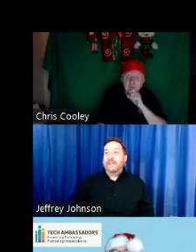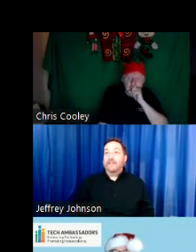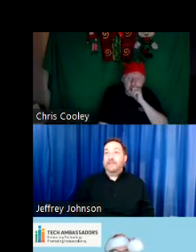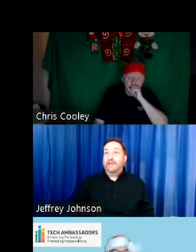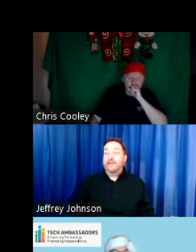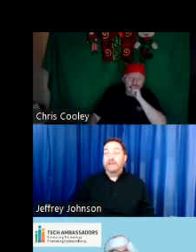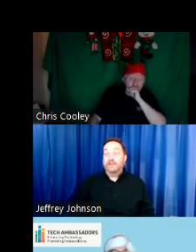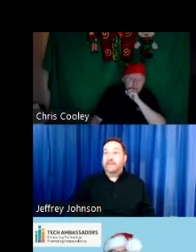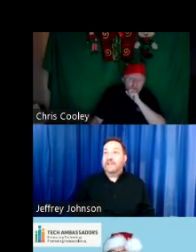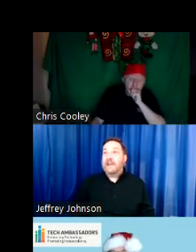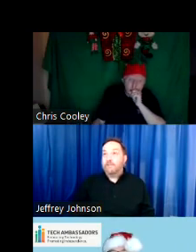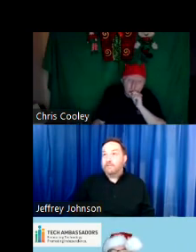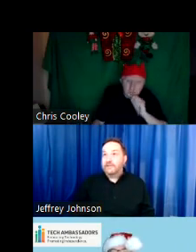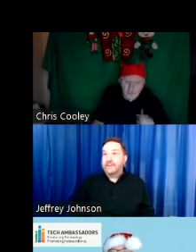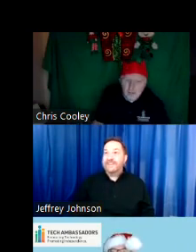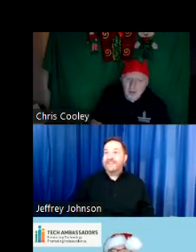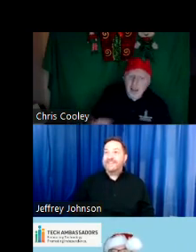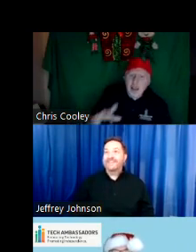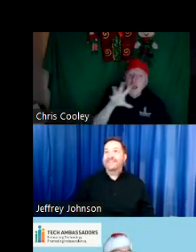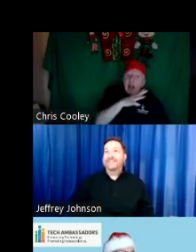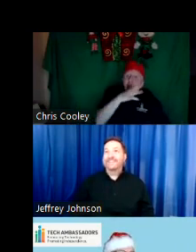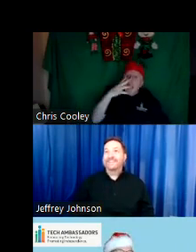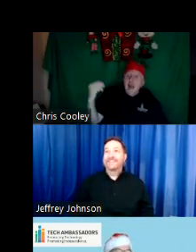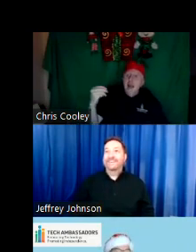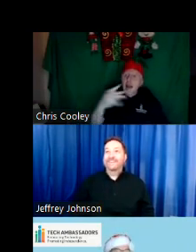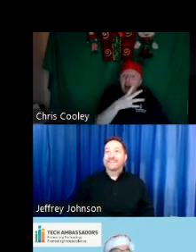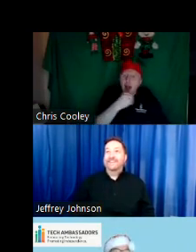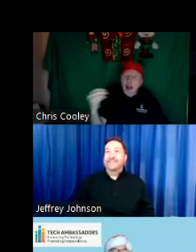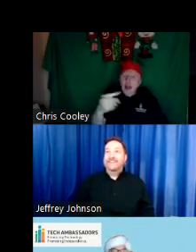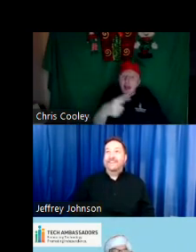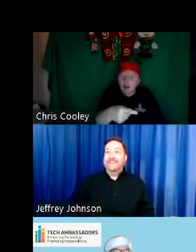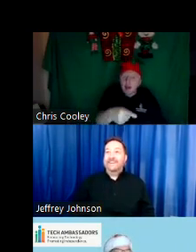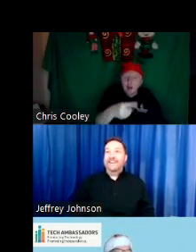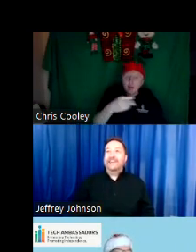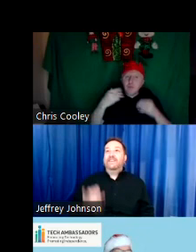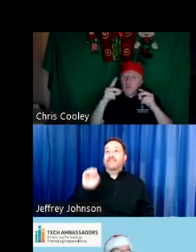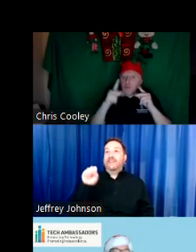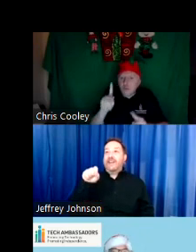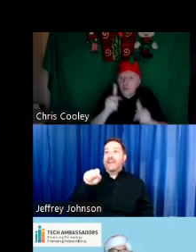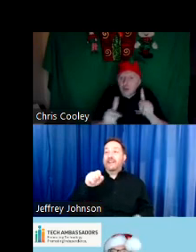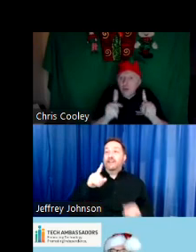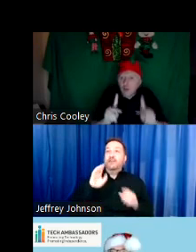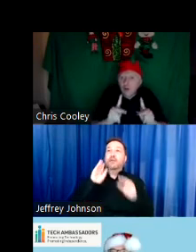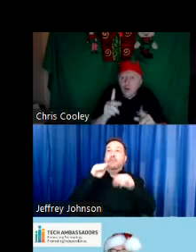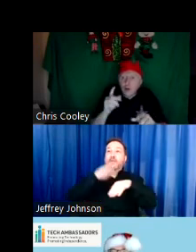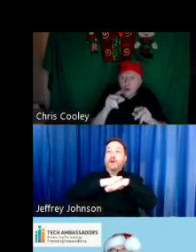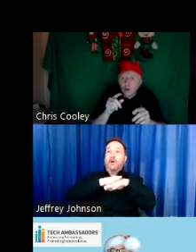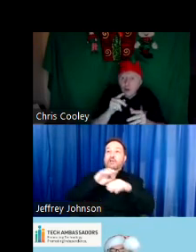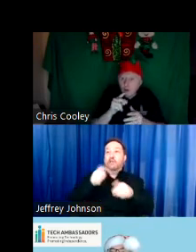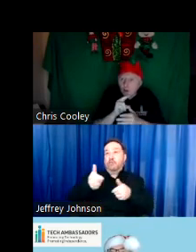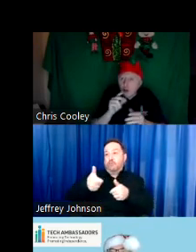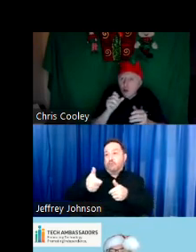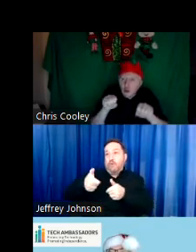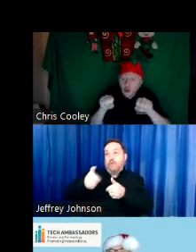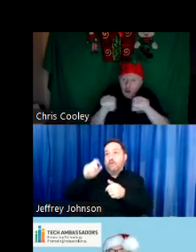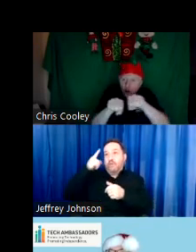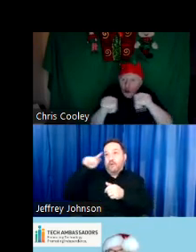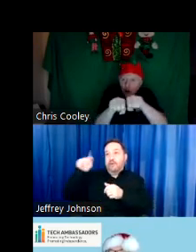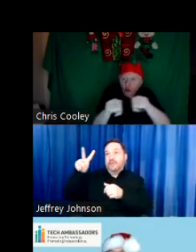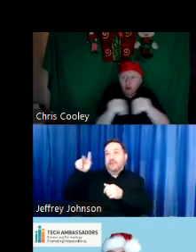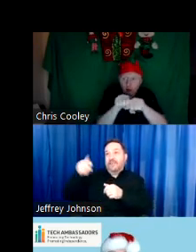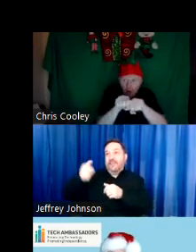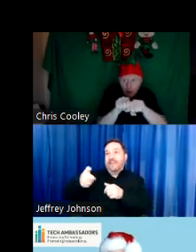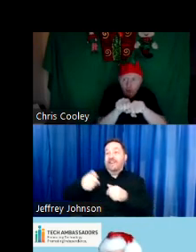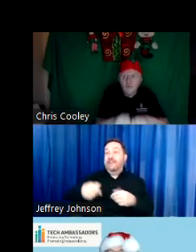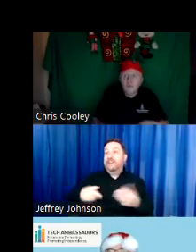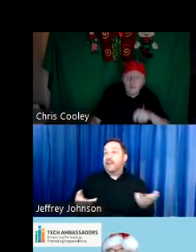and even if they're in the couch. Yes. All right, man. You could put it on your remote control. Anything you